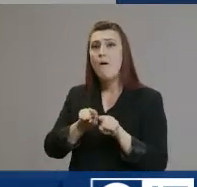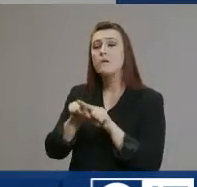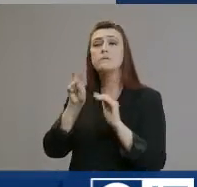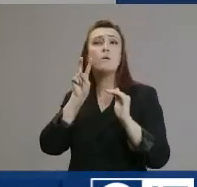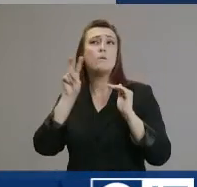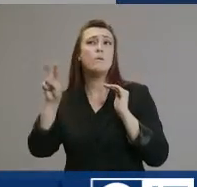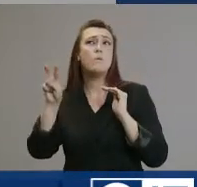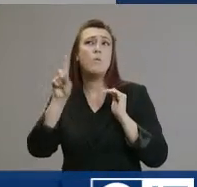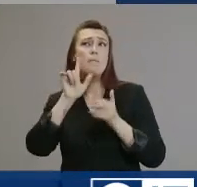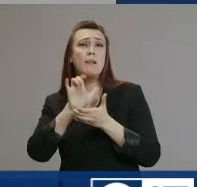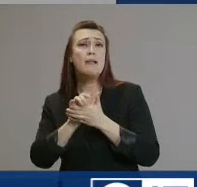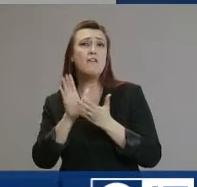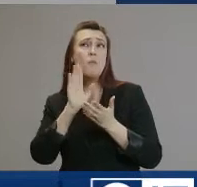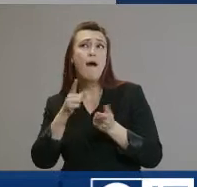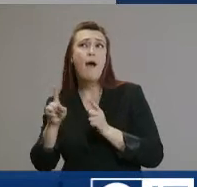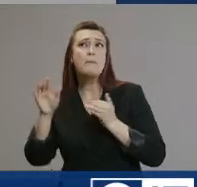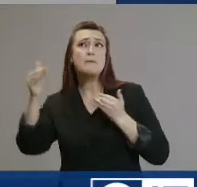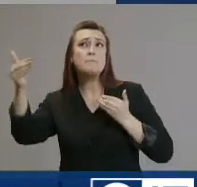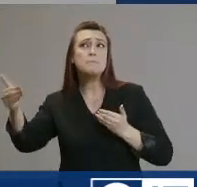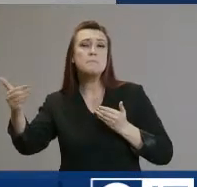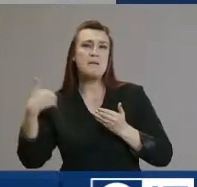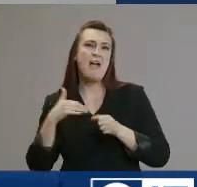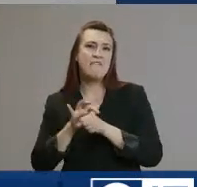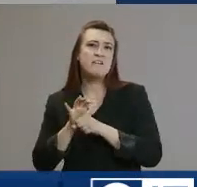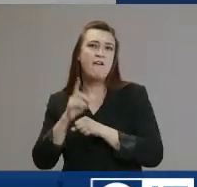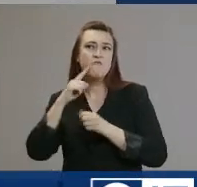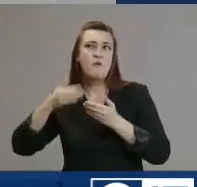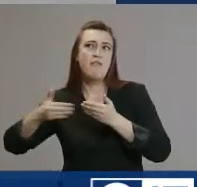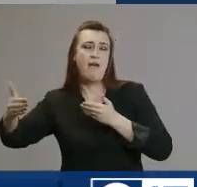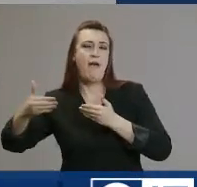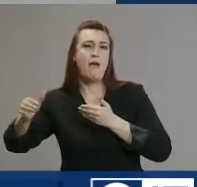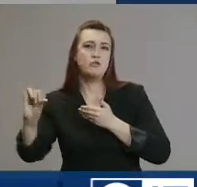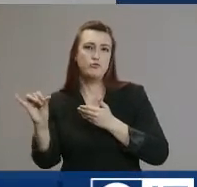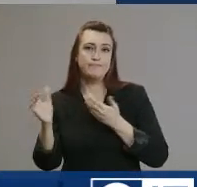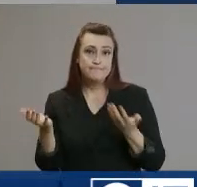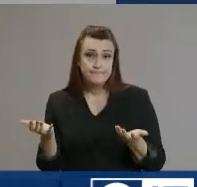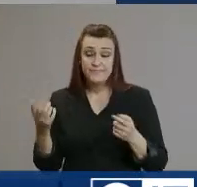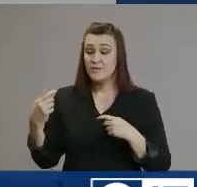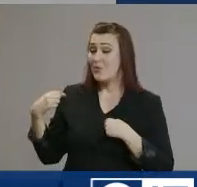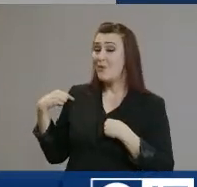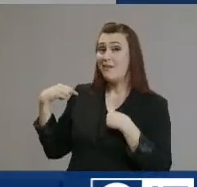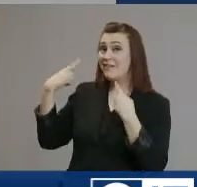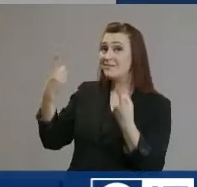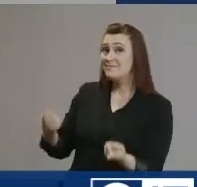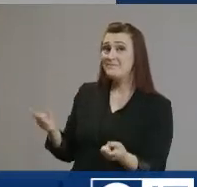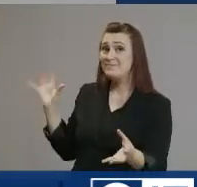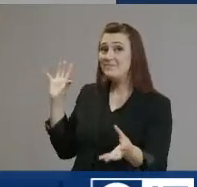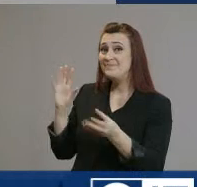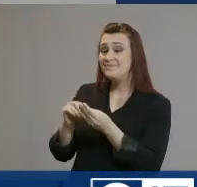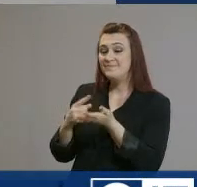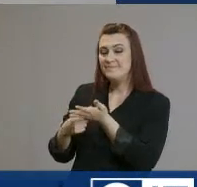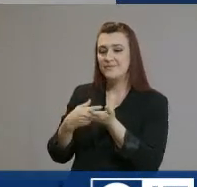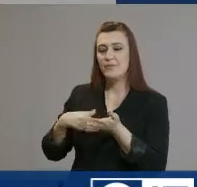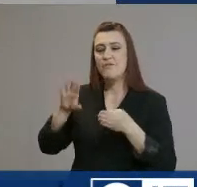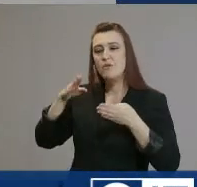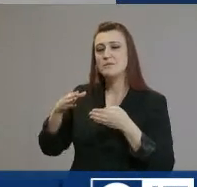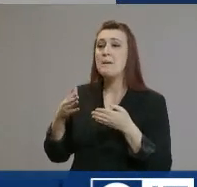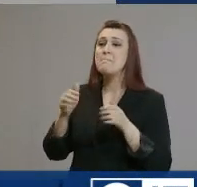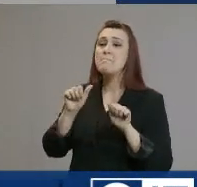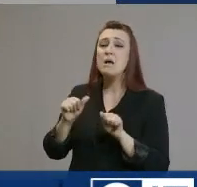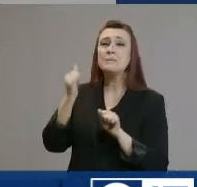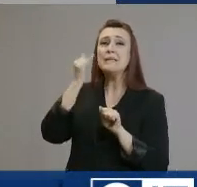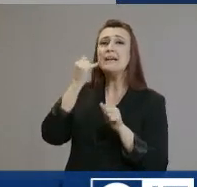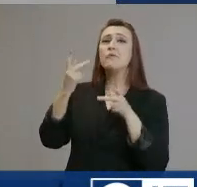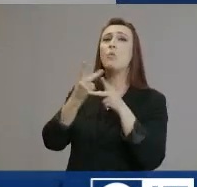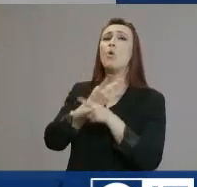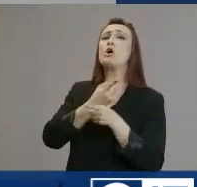future. And the entire time, we've been focused on a possible worst-case scenario with surge